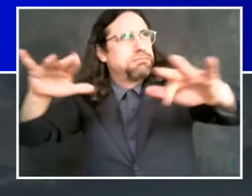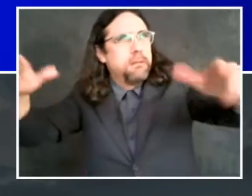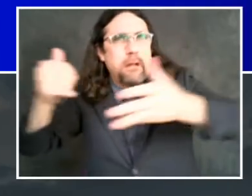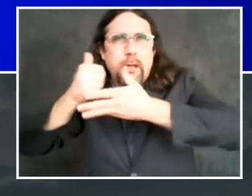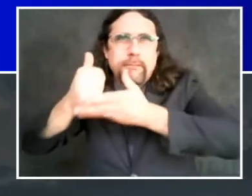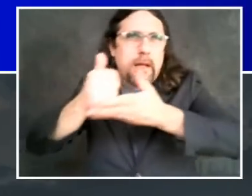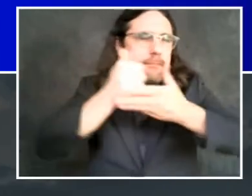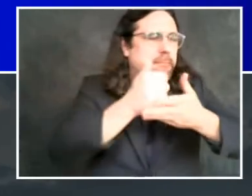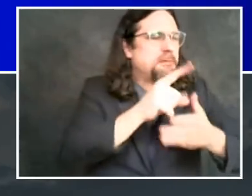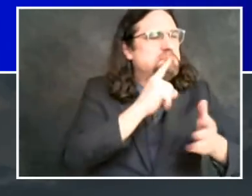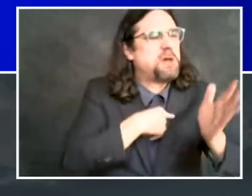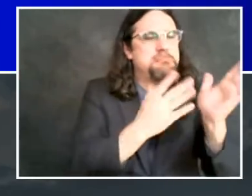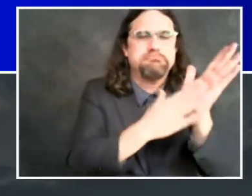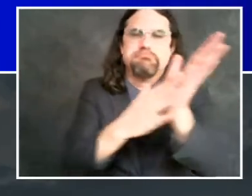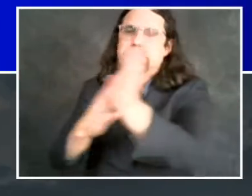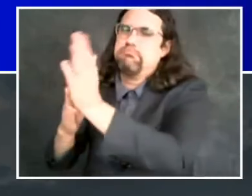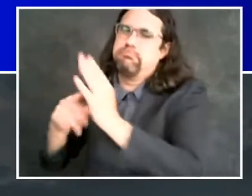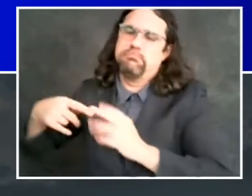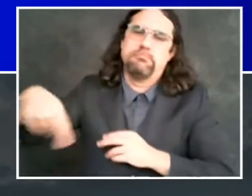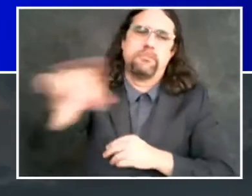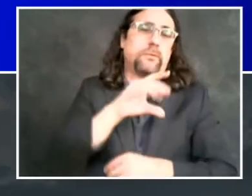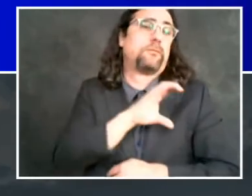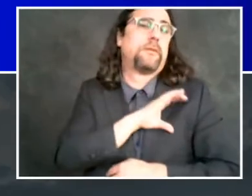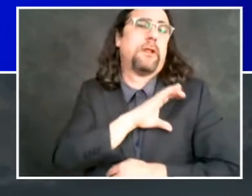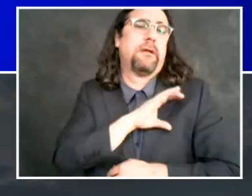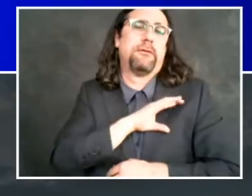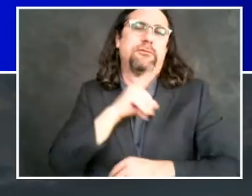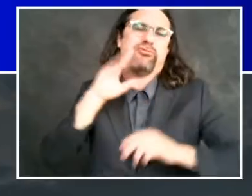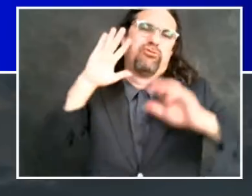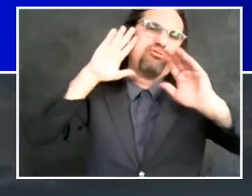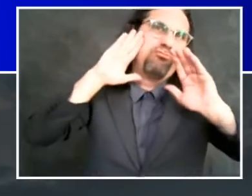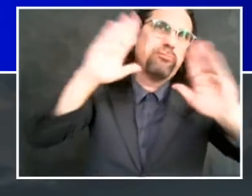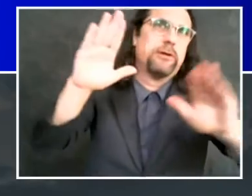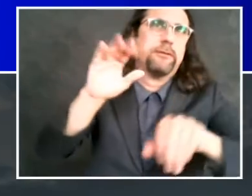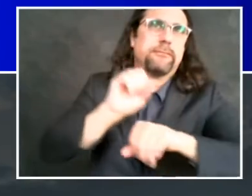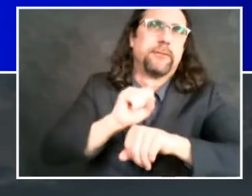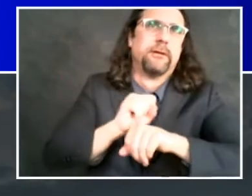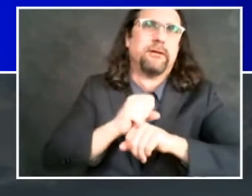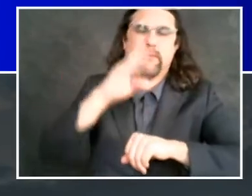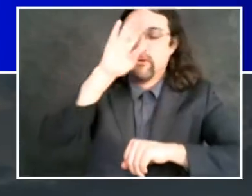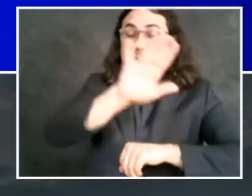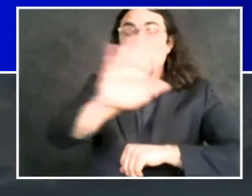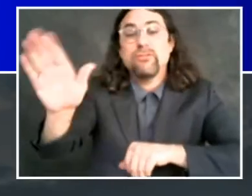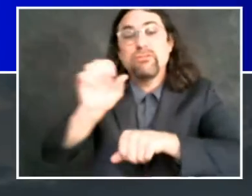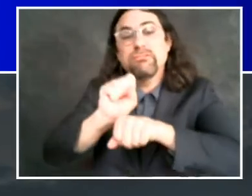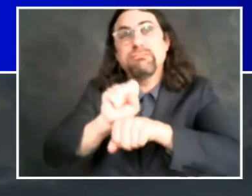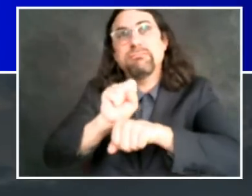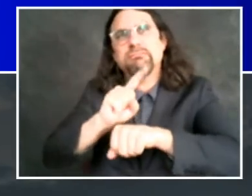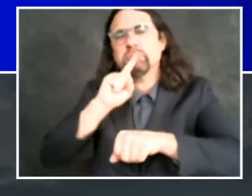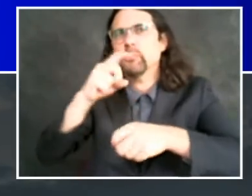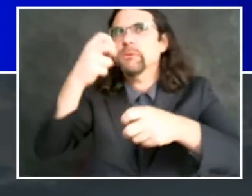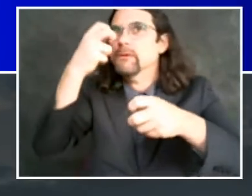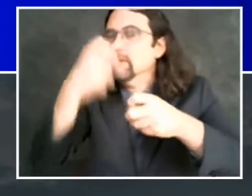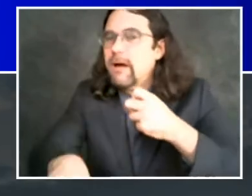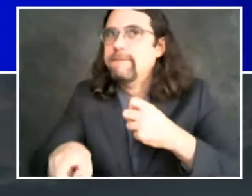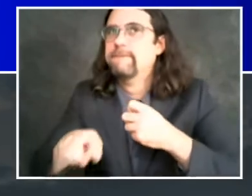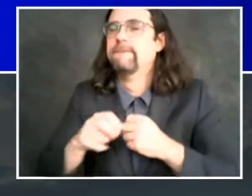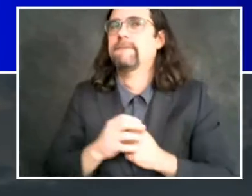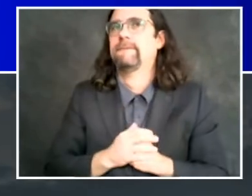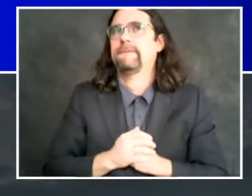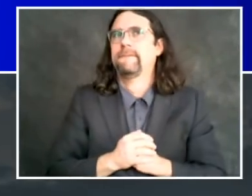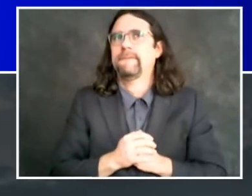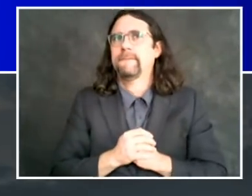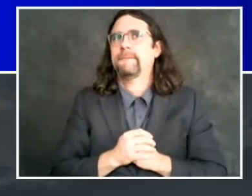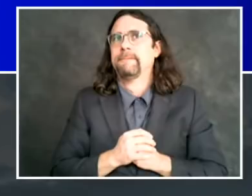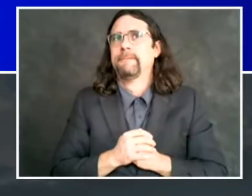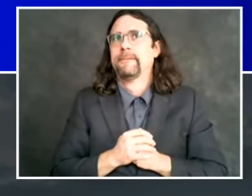we know this isn't easy sometimes. And it certainly wasn't what people thought would be part of their regular